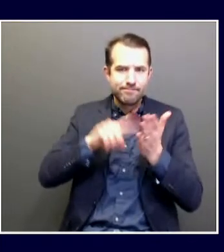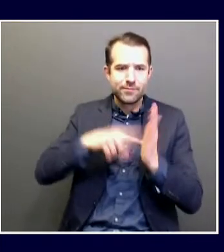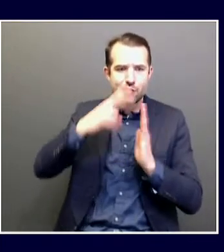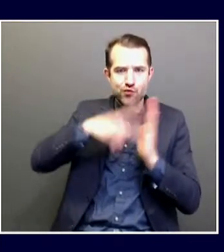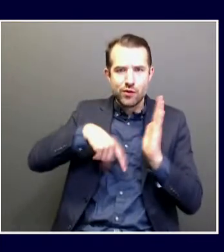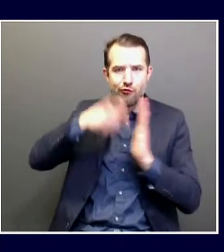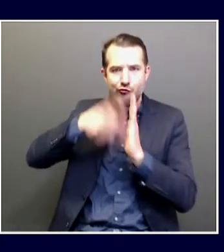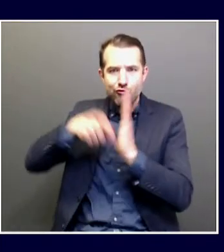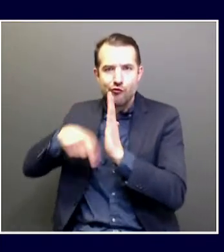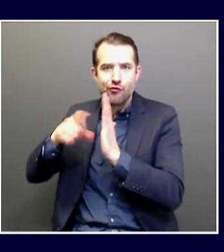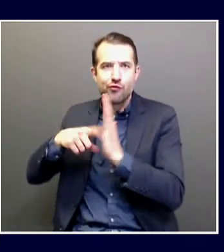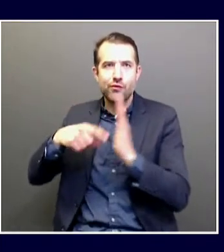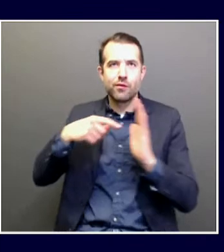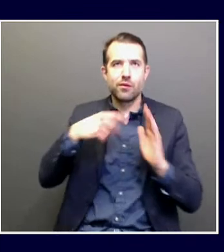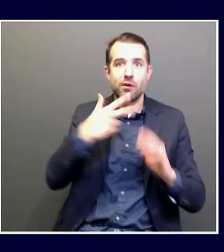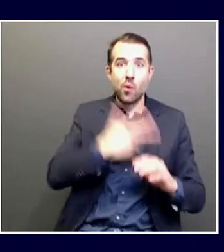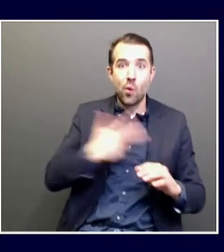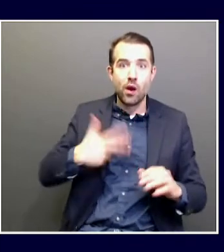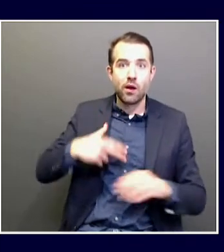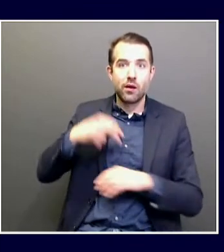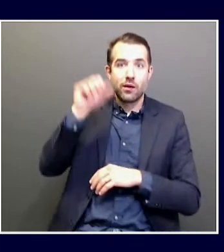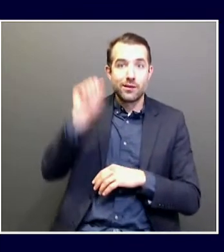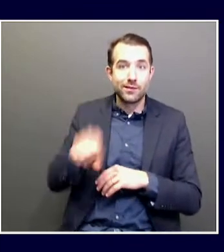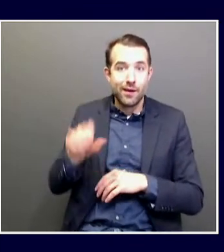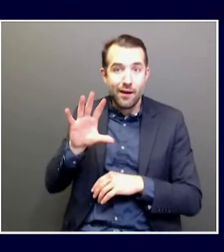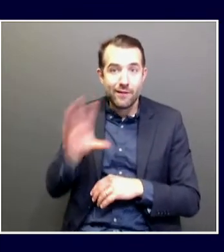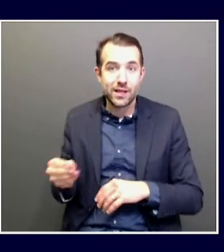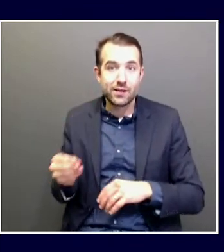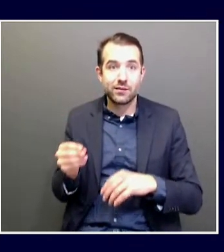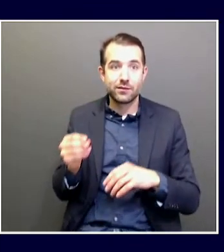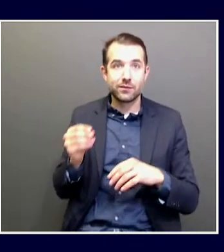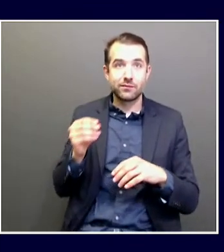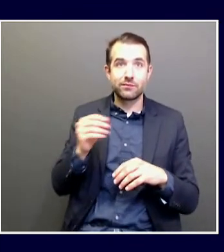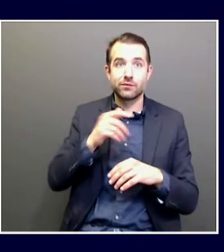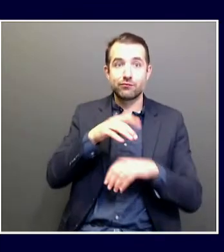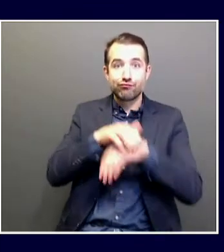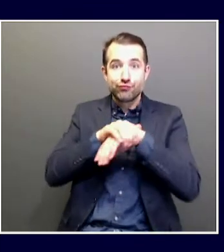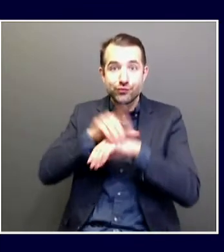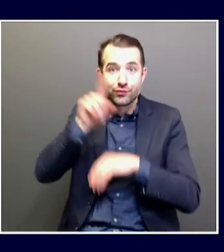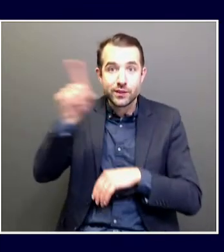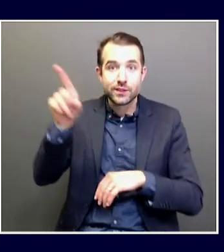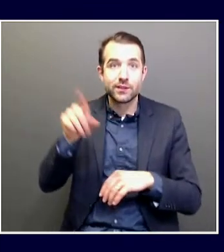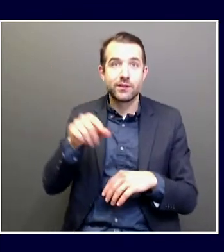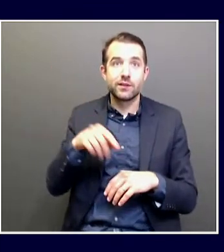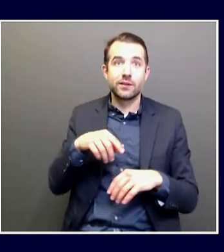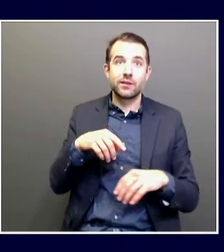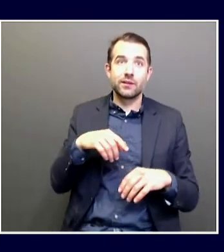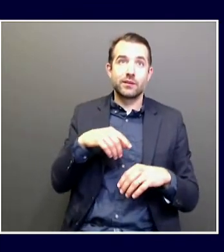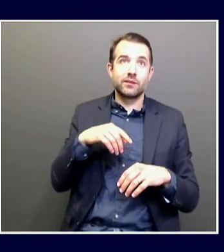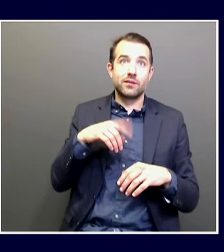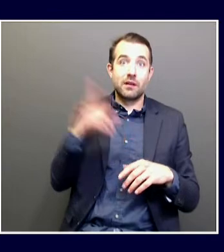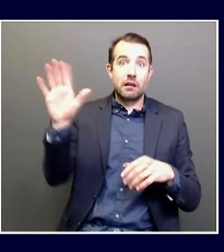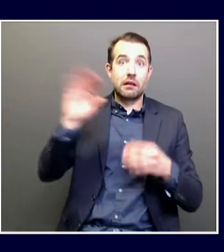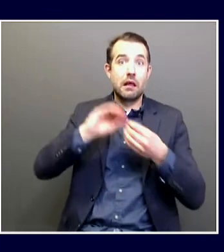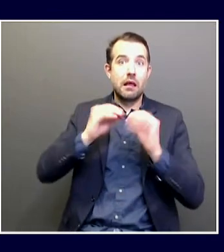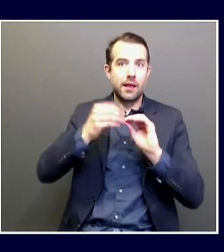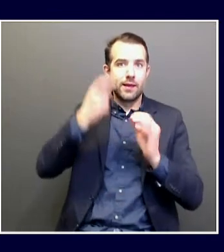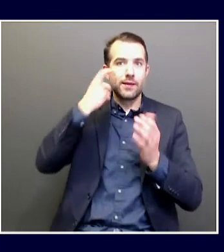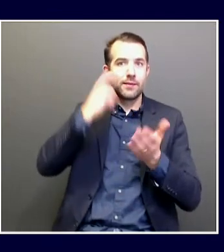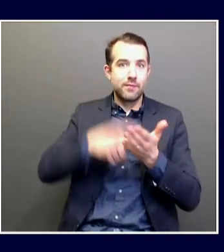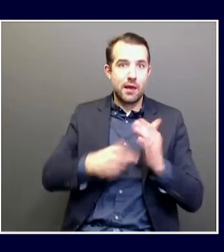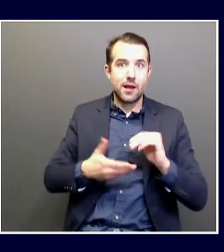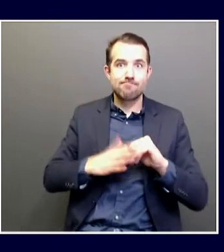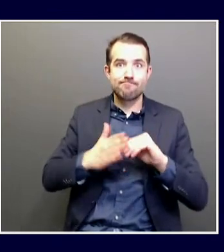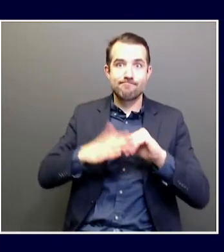South Africa, more recently from the UK. And although case numbers have gone up, as you note, exponentially in each